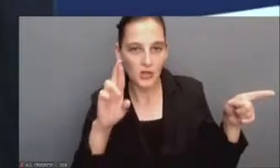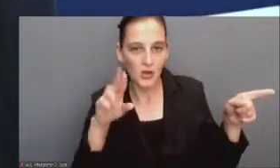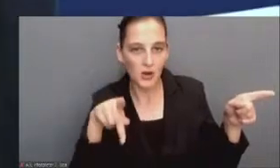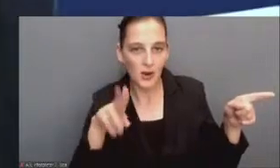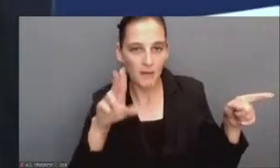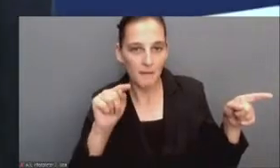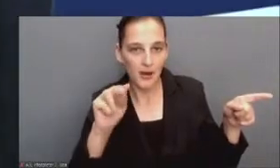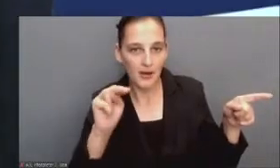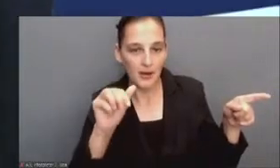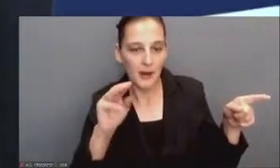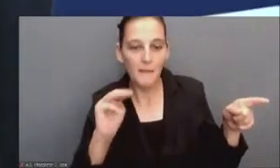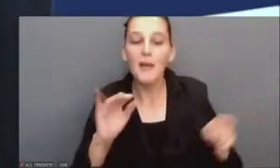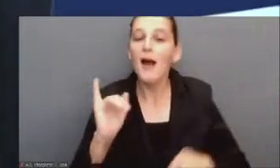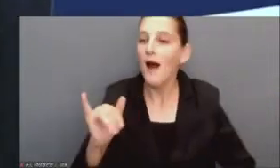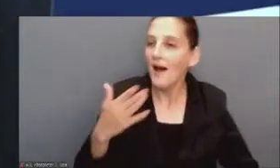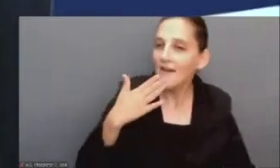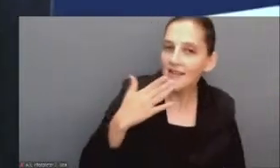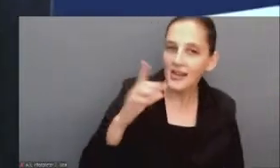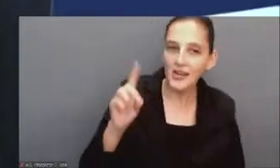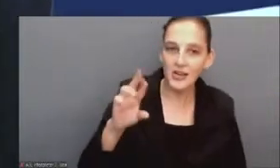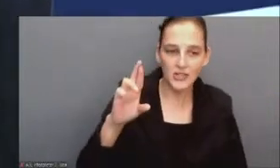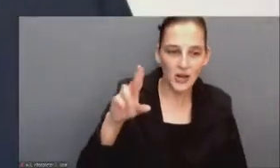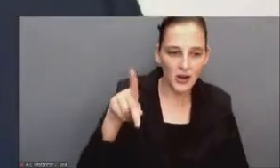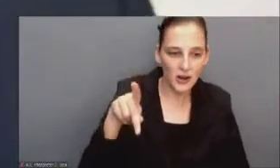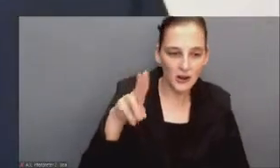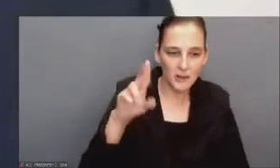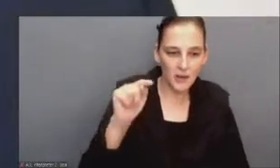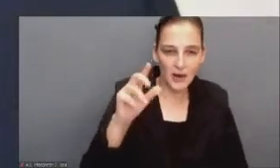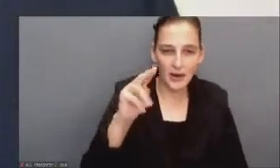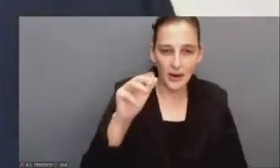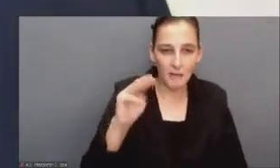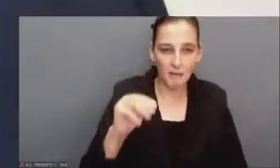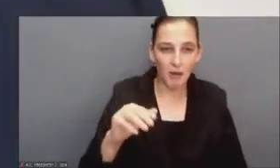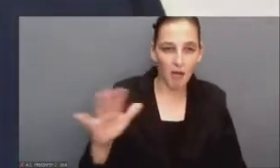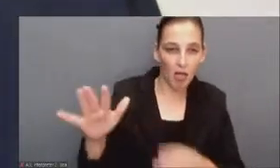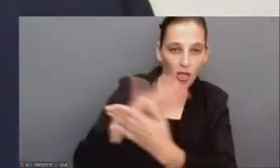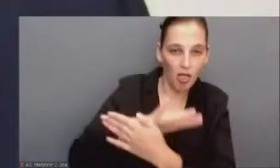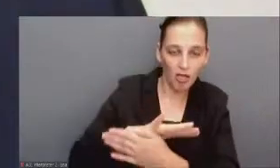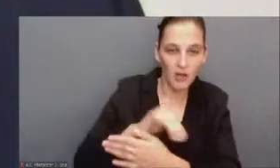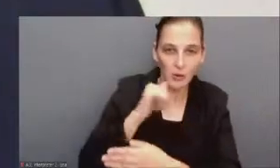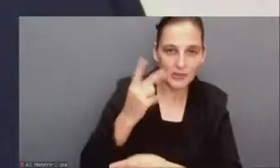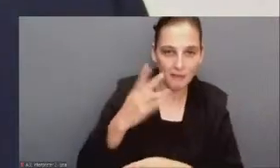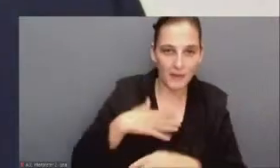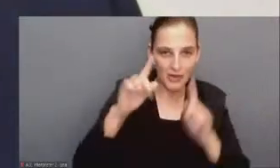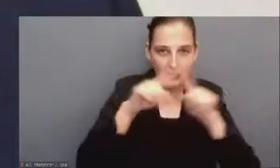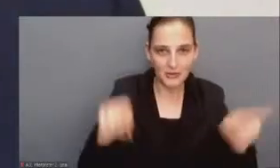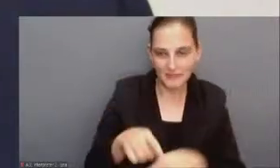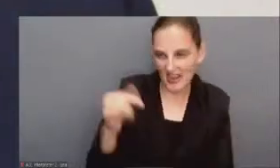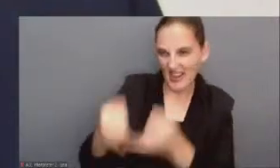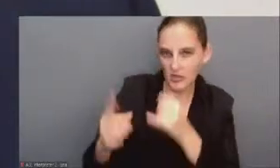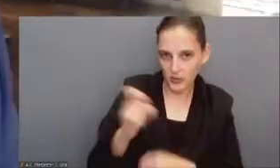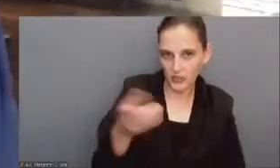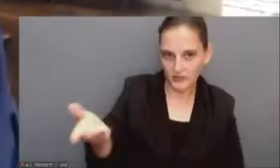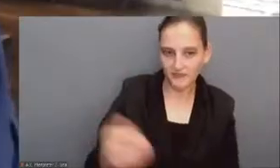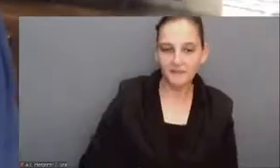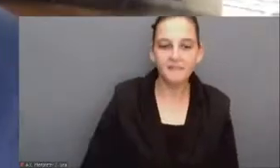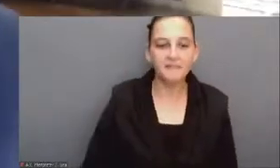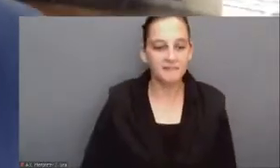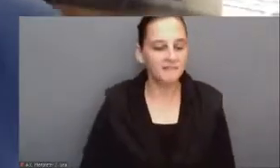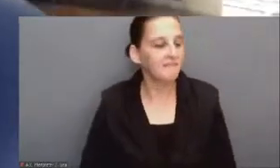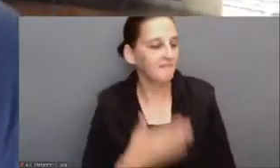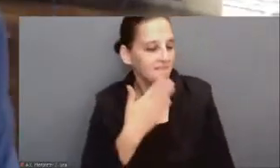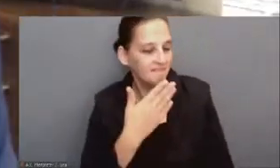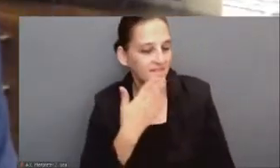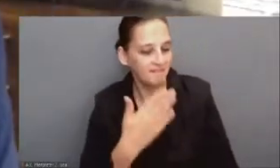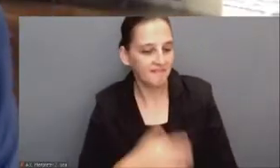you raised. so much, Dr. Putnam. It's cut off on my screen. Please, you will get the last question for our guest. Thank you so much, Madam Chair. First